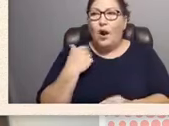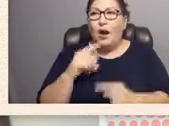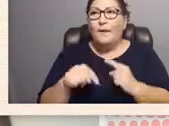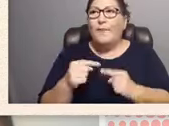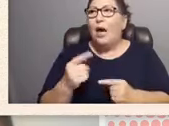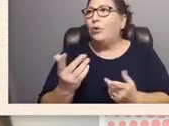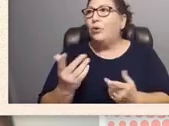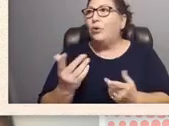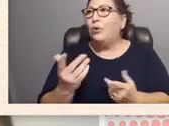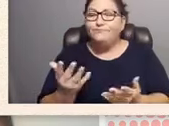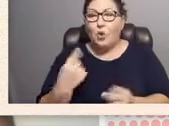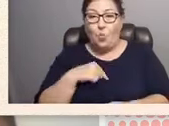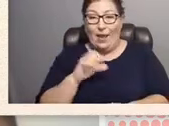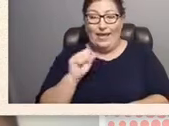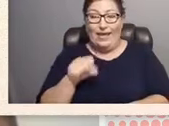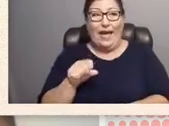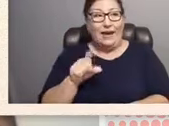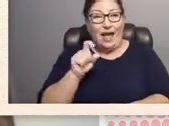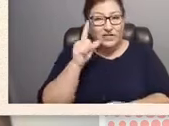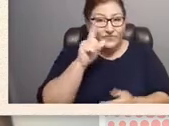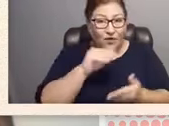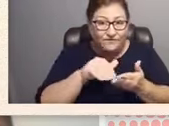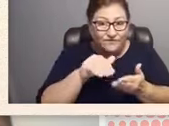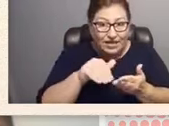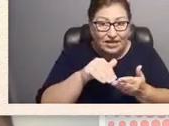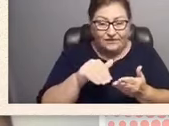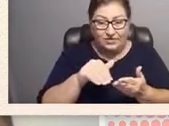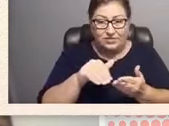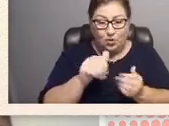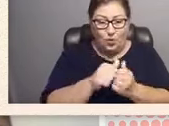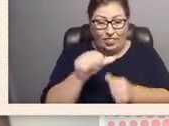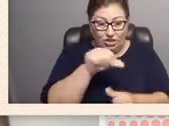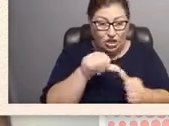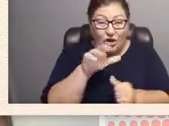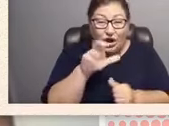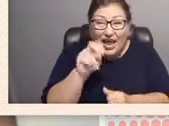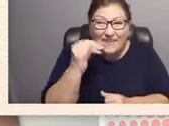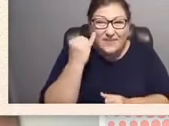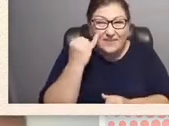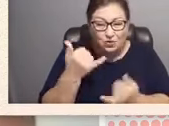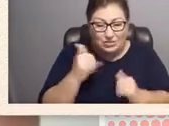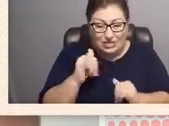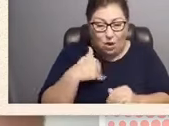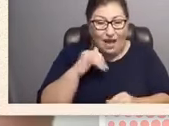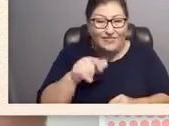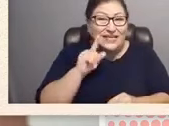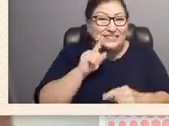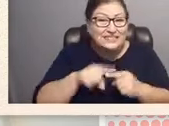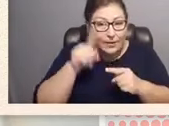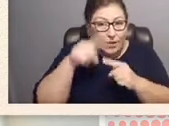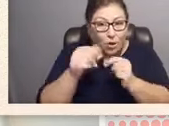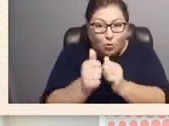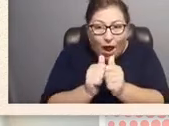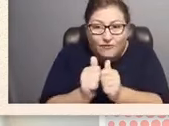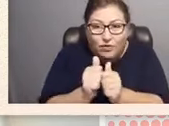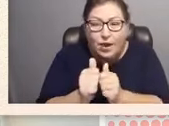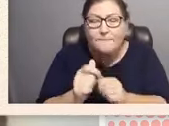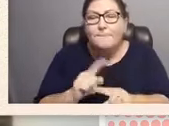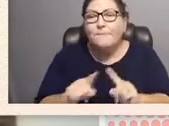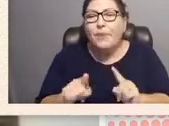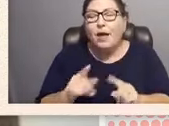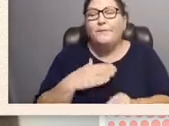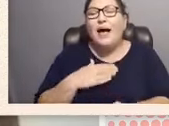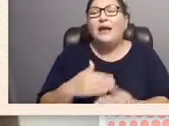we can ask for forgiveness amongst each other even if you still have that sibling rivalry. So my next question goes out